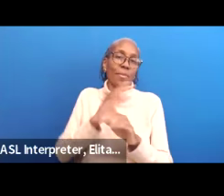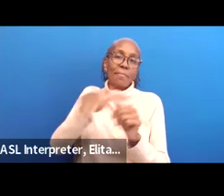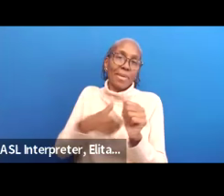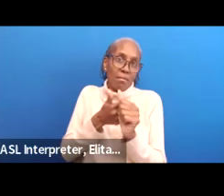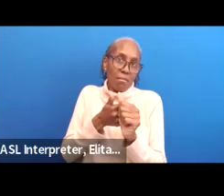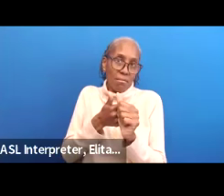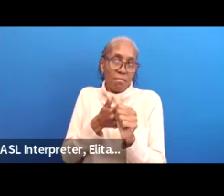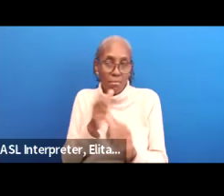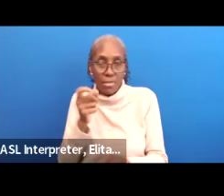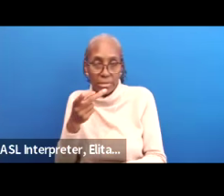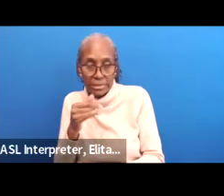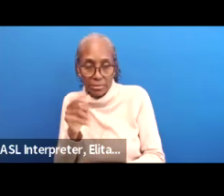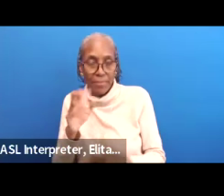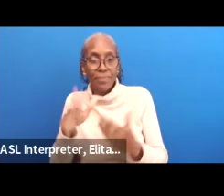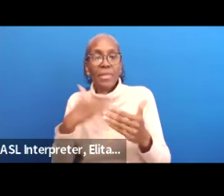Next slide.